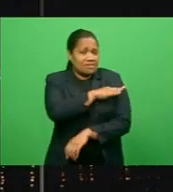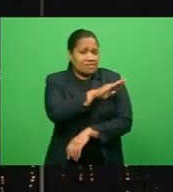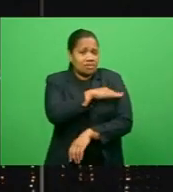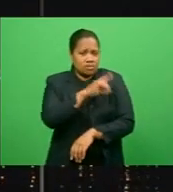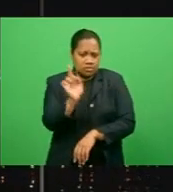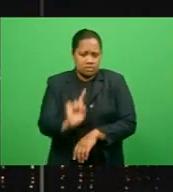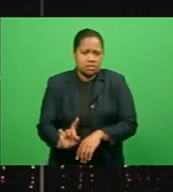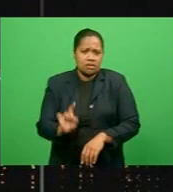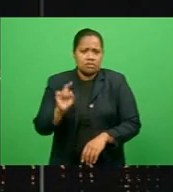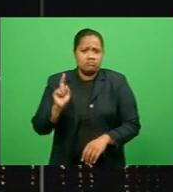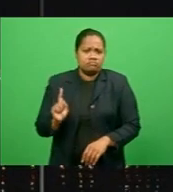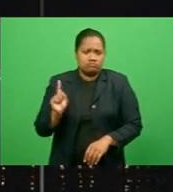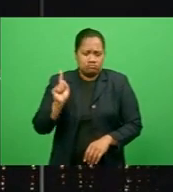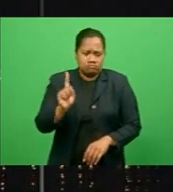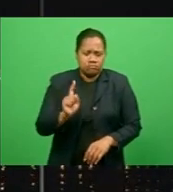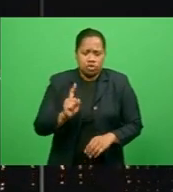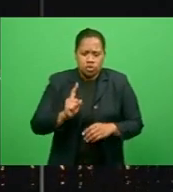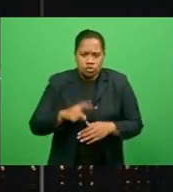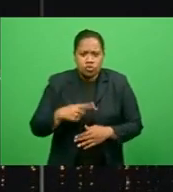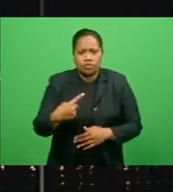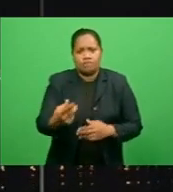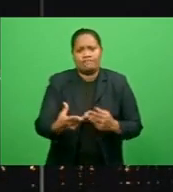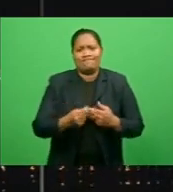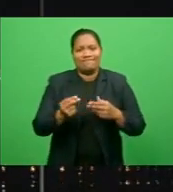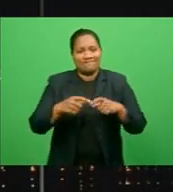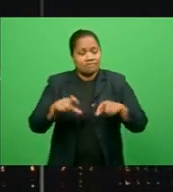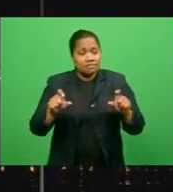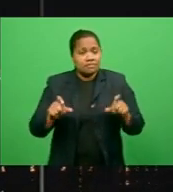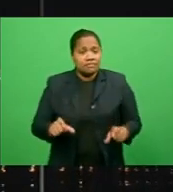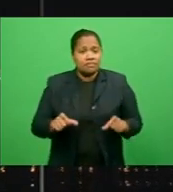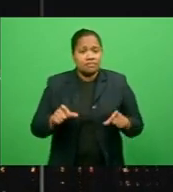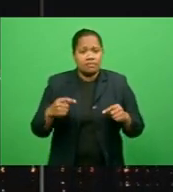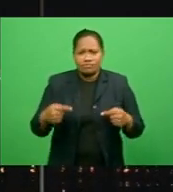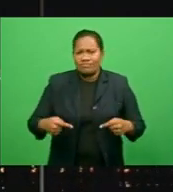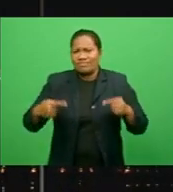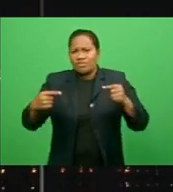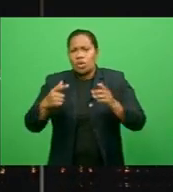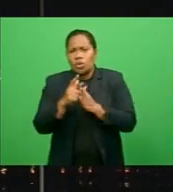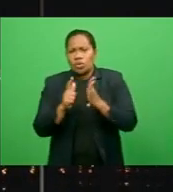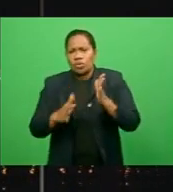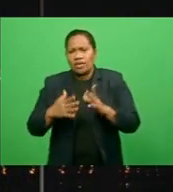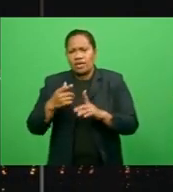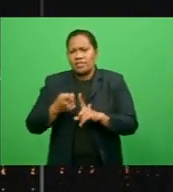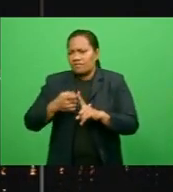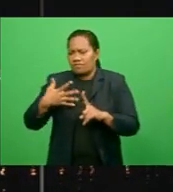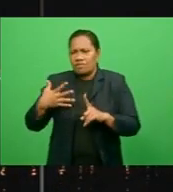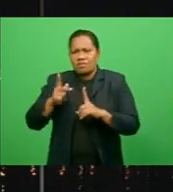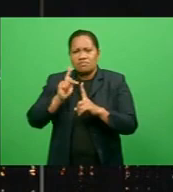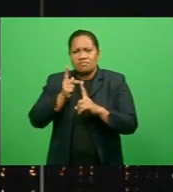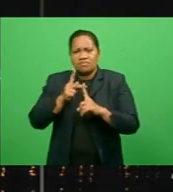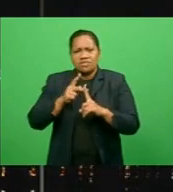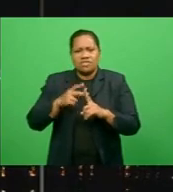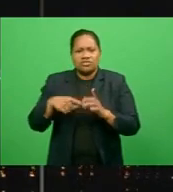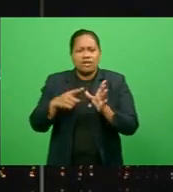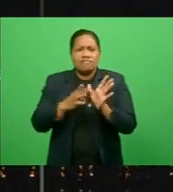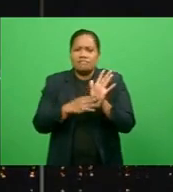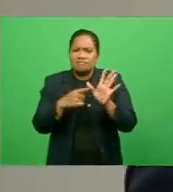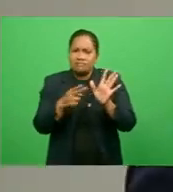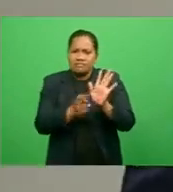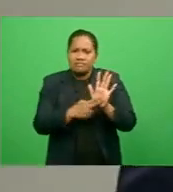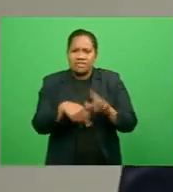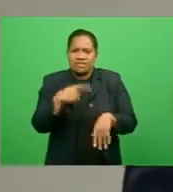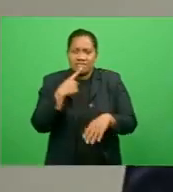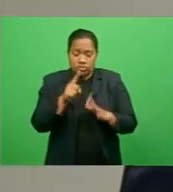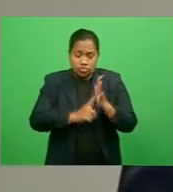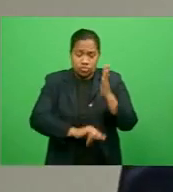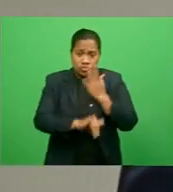today sought leave to proceed with committal proceeding against lawyer and former politician Aman Ravindra Singh. Singh in July this year